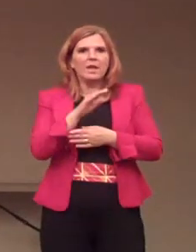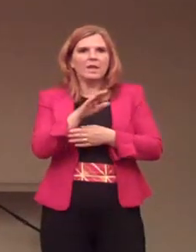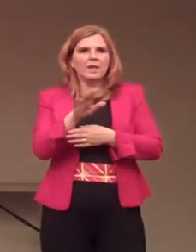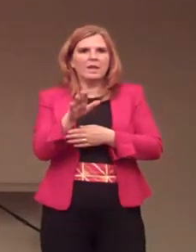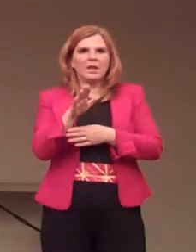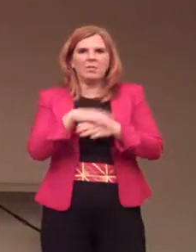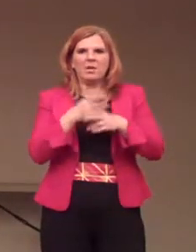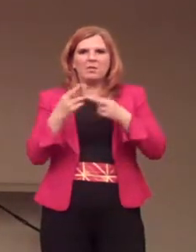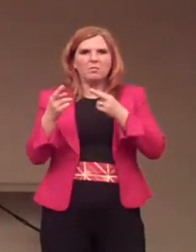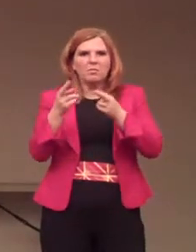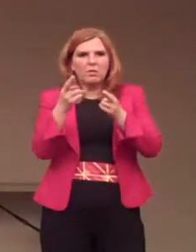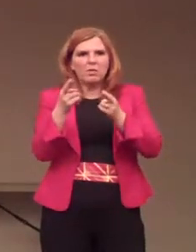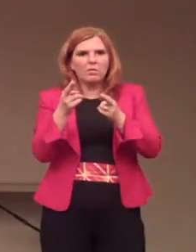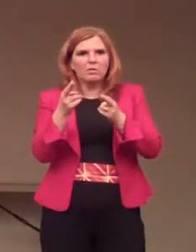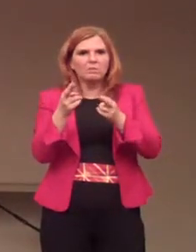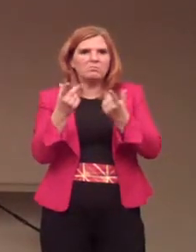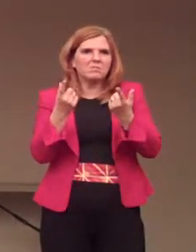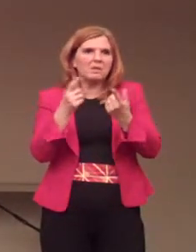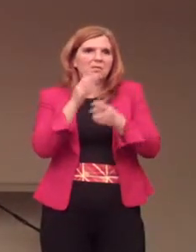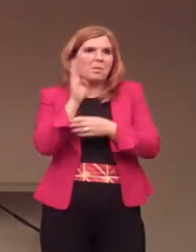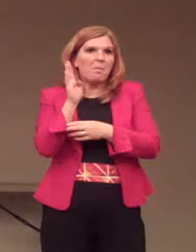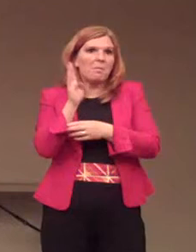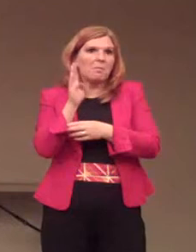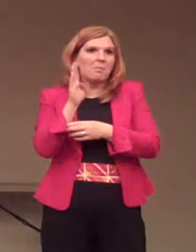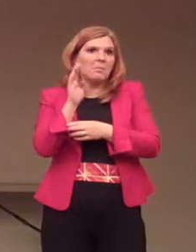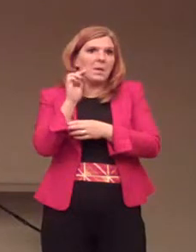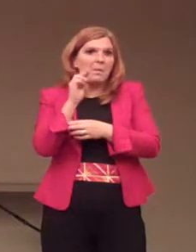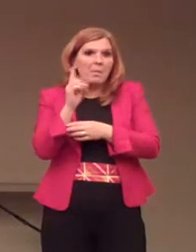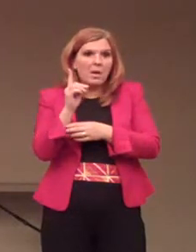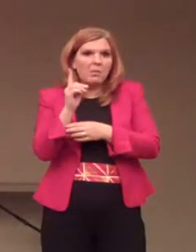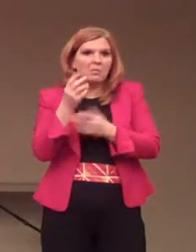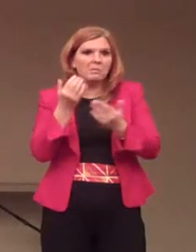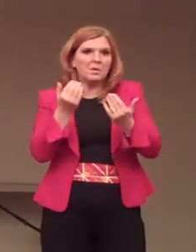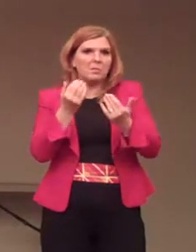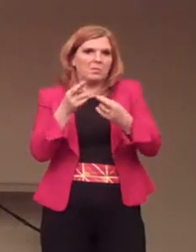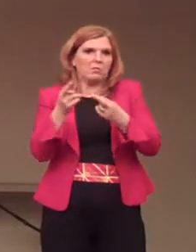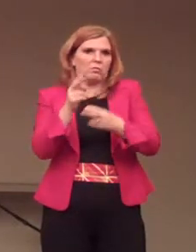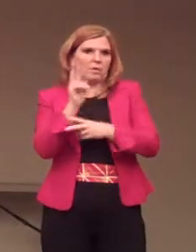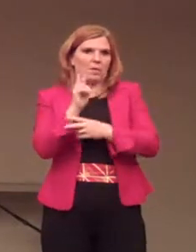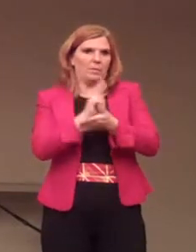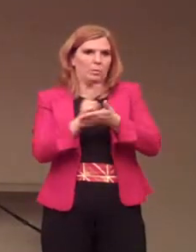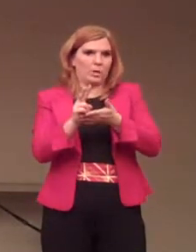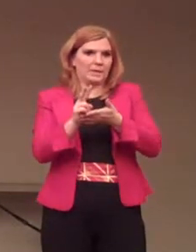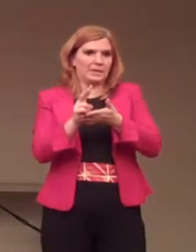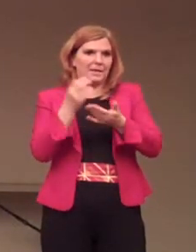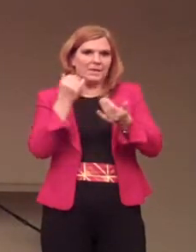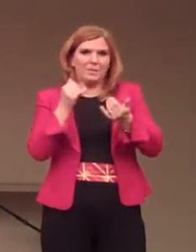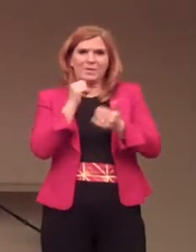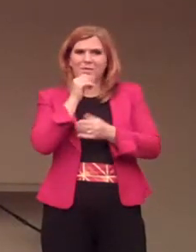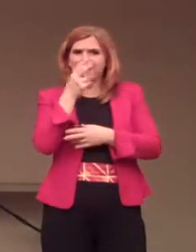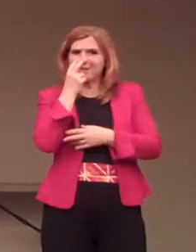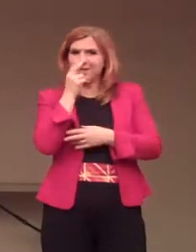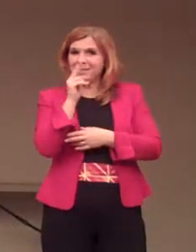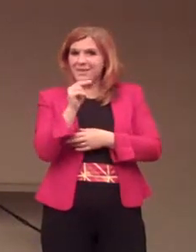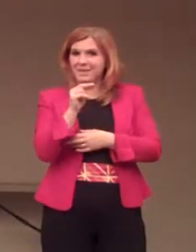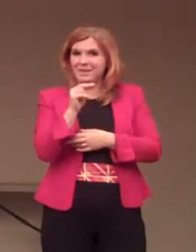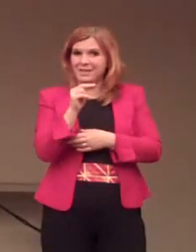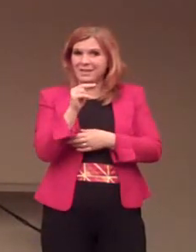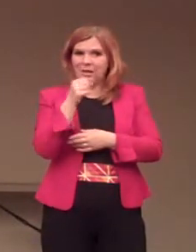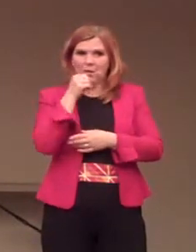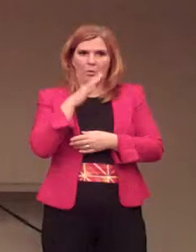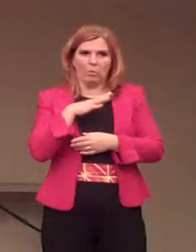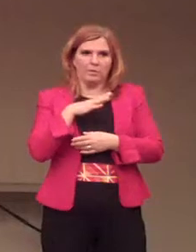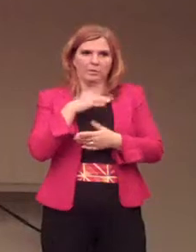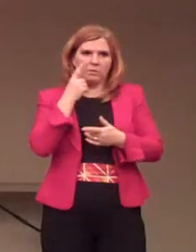They've been on the road. Maybe if they're coming in from Baltimore, they might have been on the road for a couple of weeks. You know, maybe they haven't seen a member